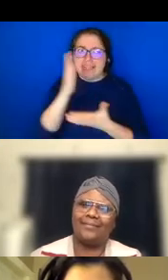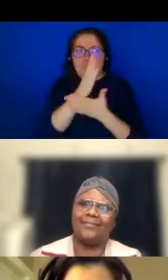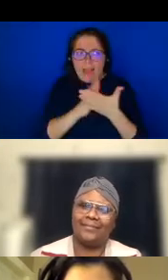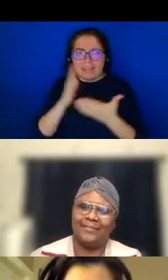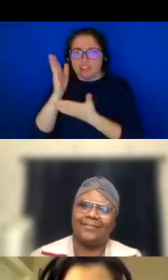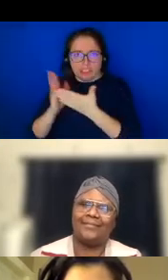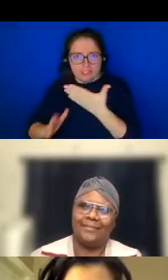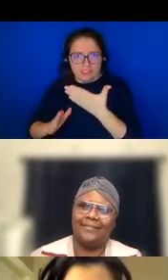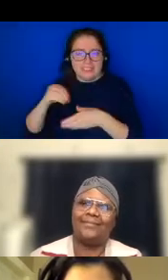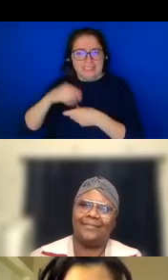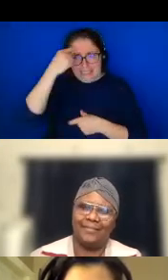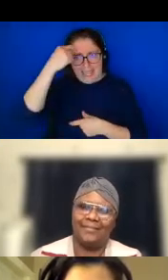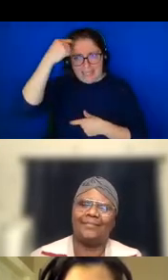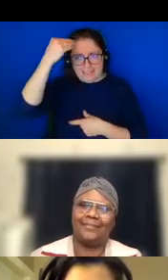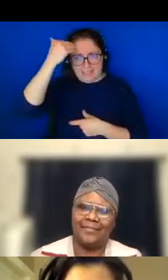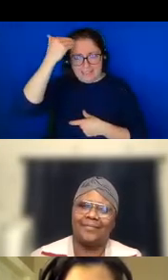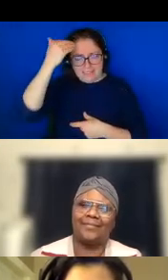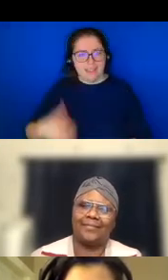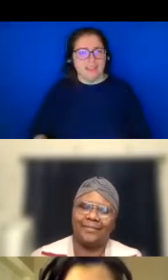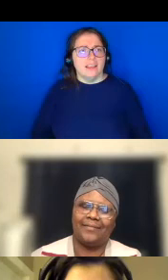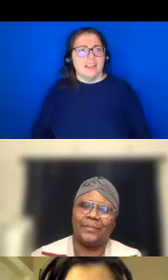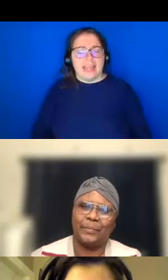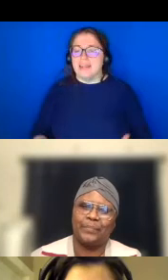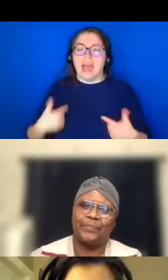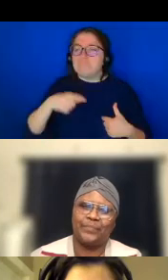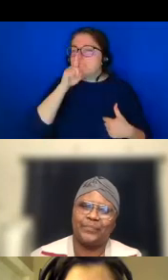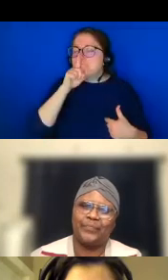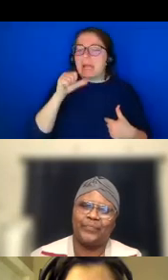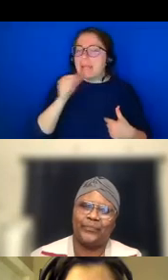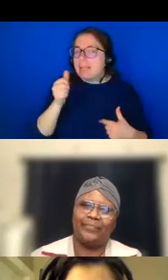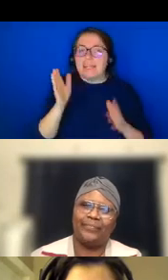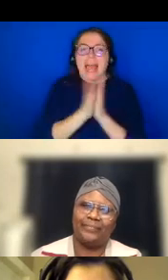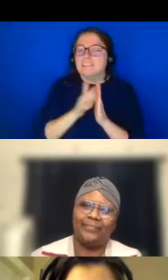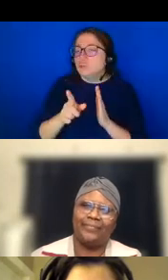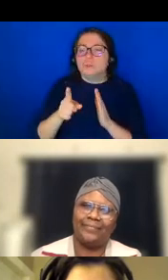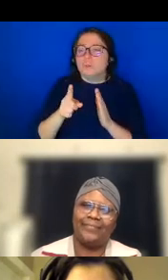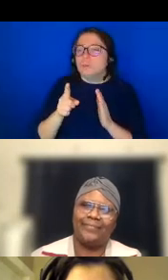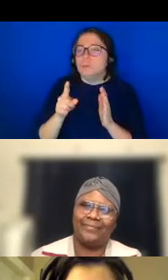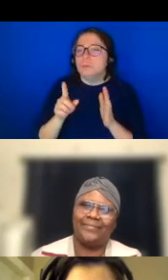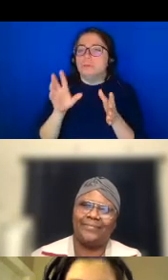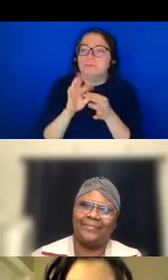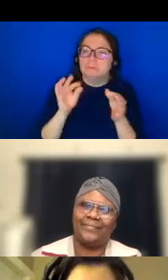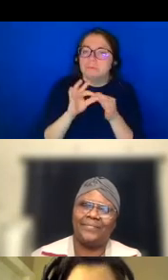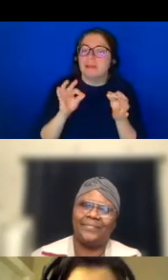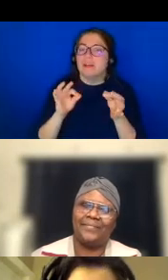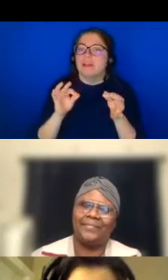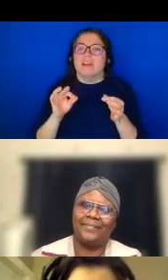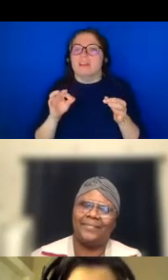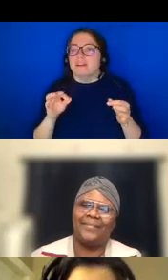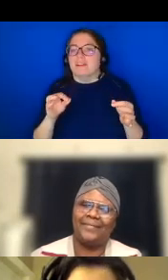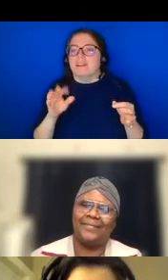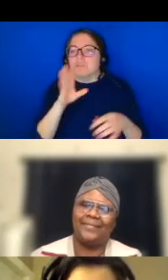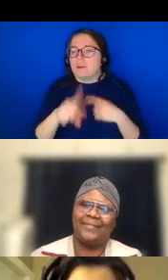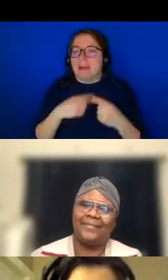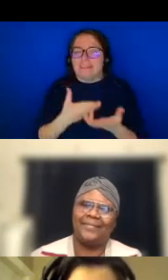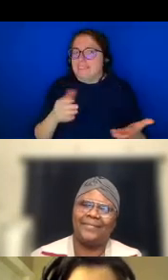his head. And I'm not going to ask you to speculate about anything that's not public knowledge,